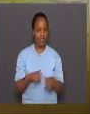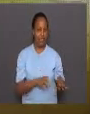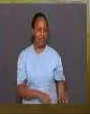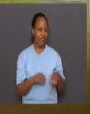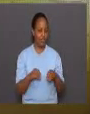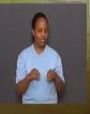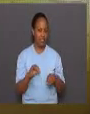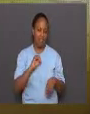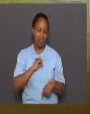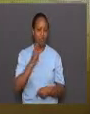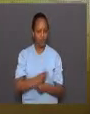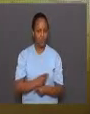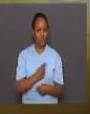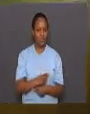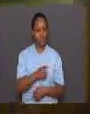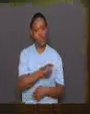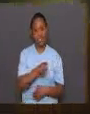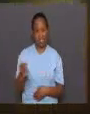the word anarchy.